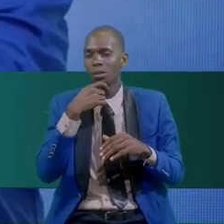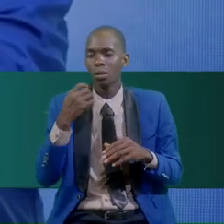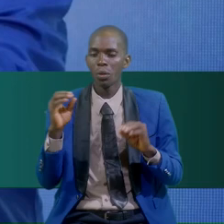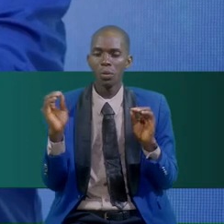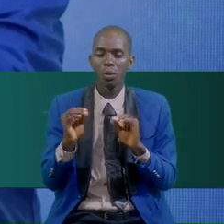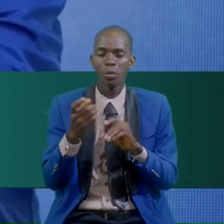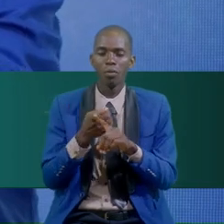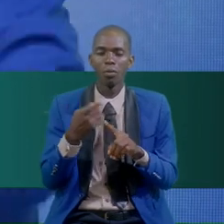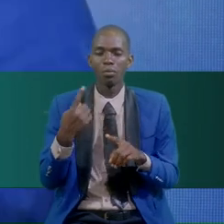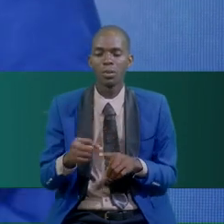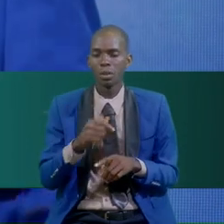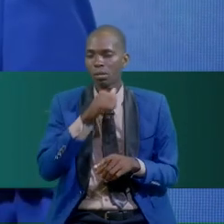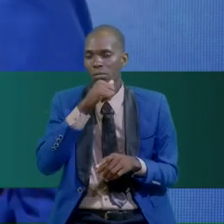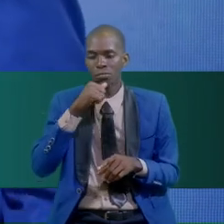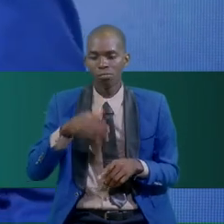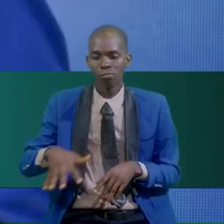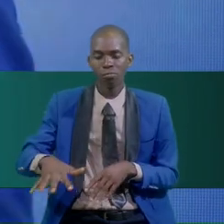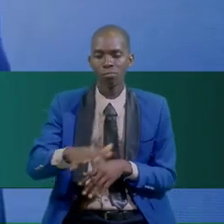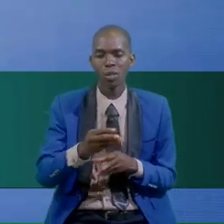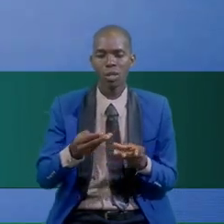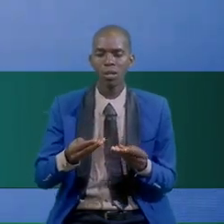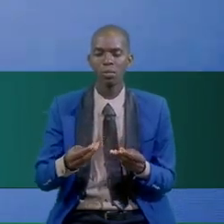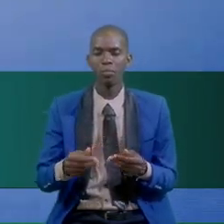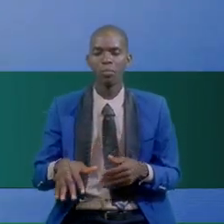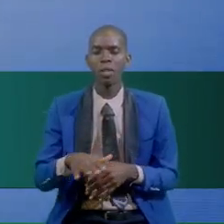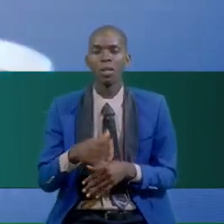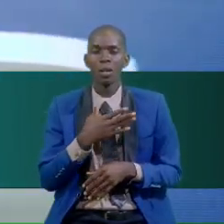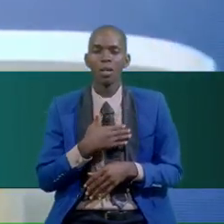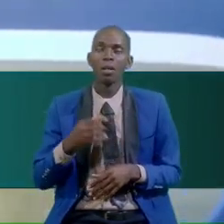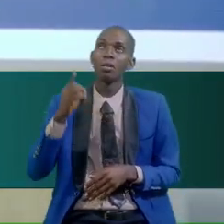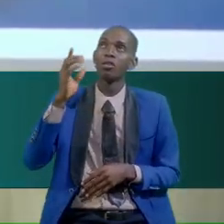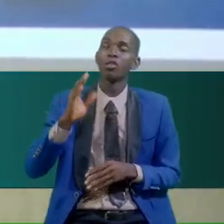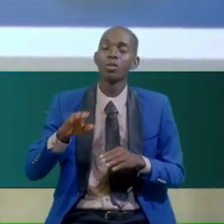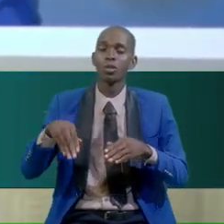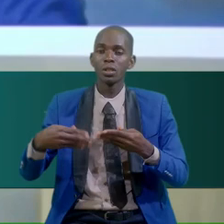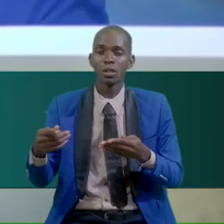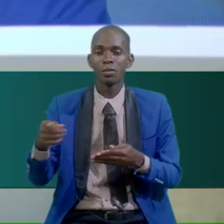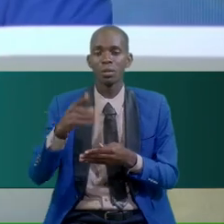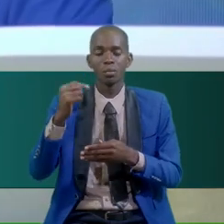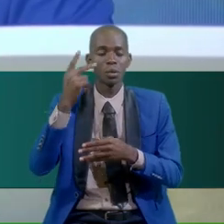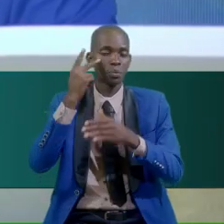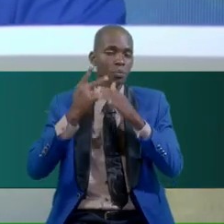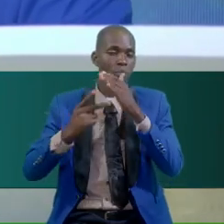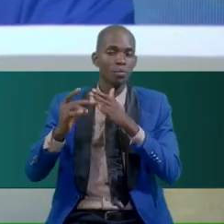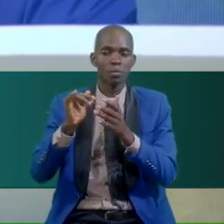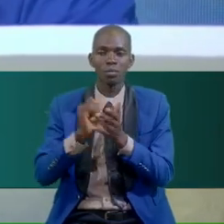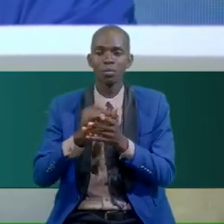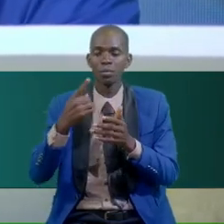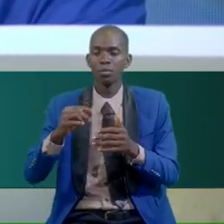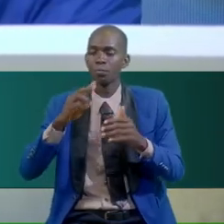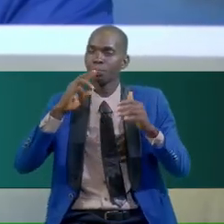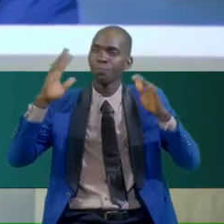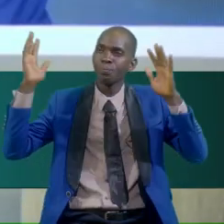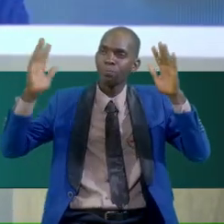God gave them the prophecy that rain was coming, the rain of refreshing,